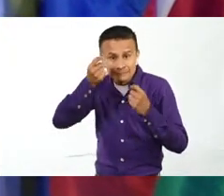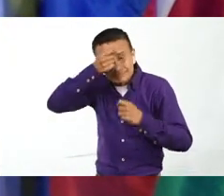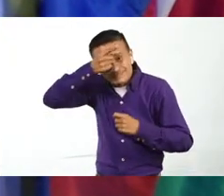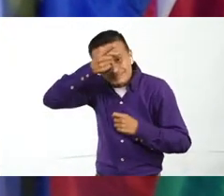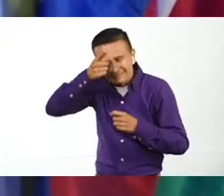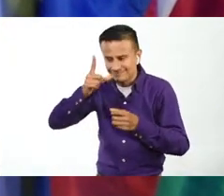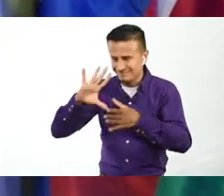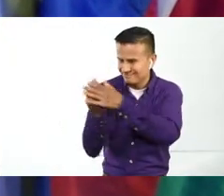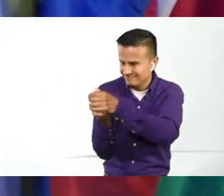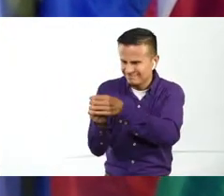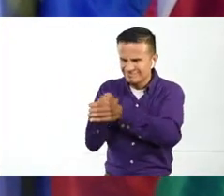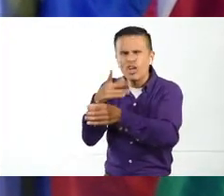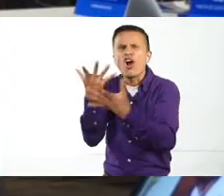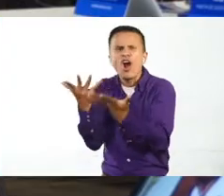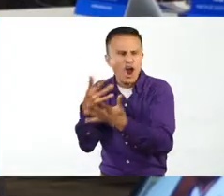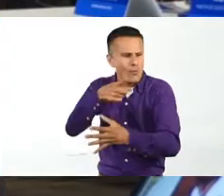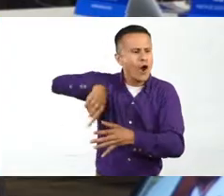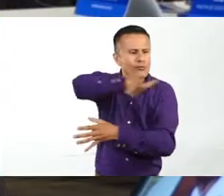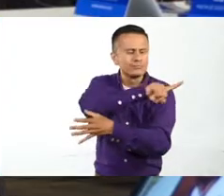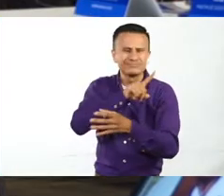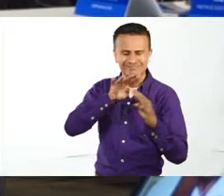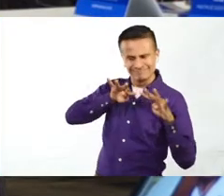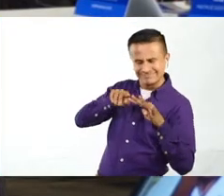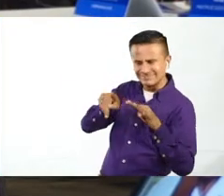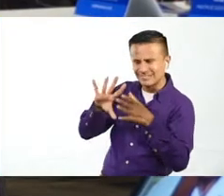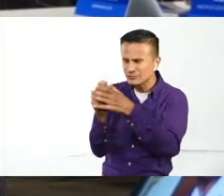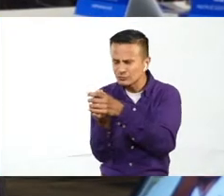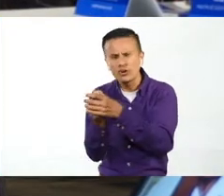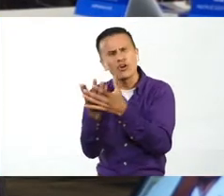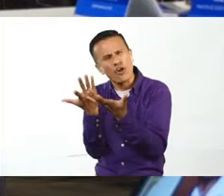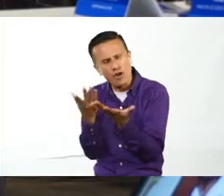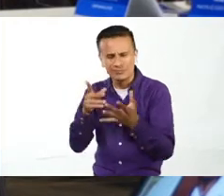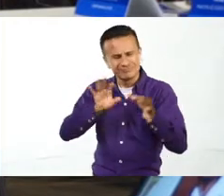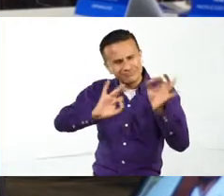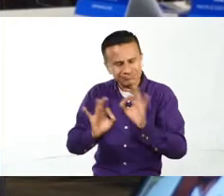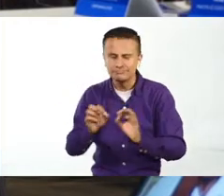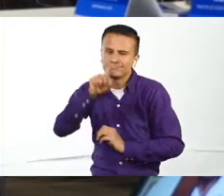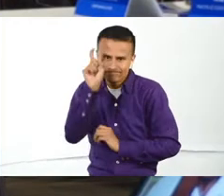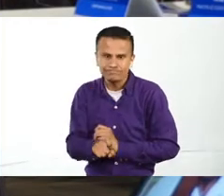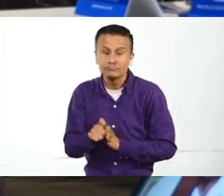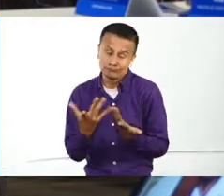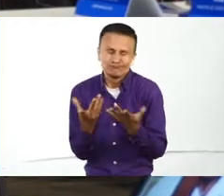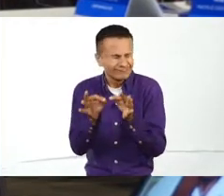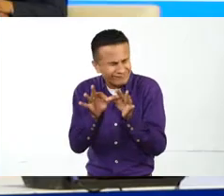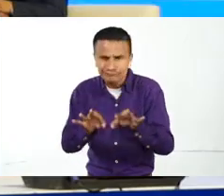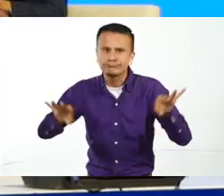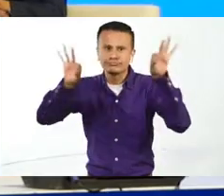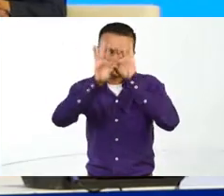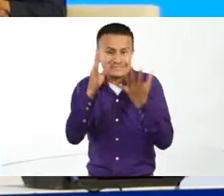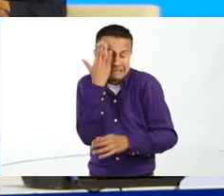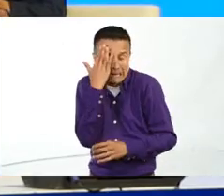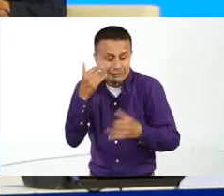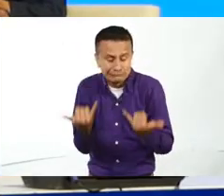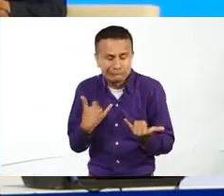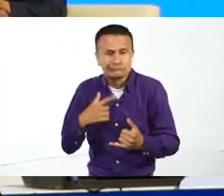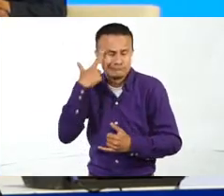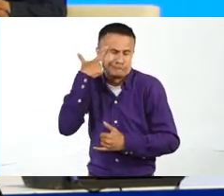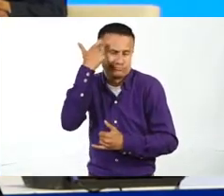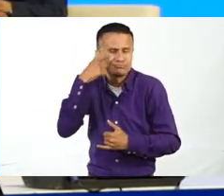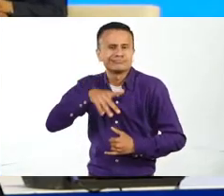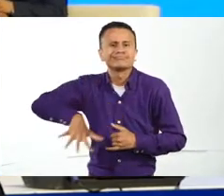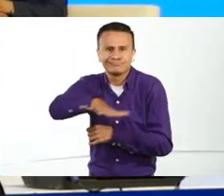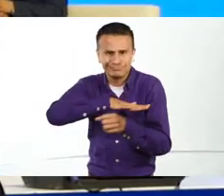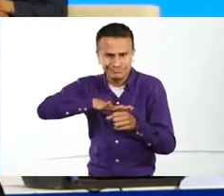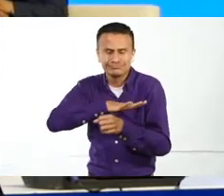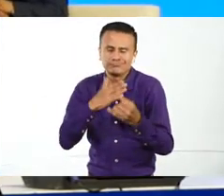of how they perceive it and how we could ratify, I mean, straighten it up. That is also, I think, important thing,